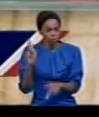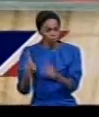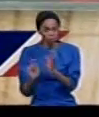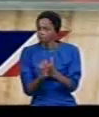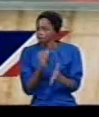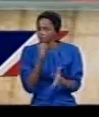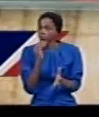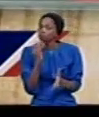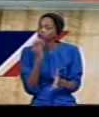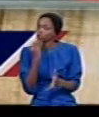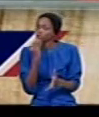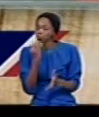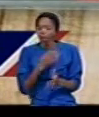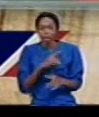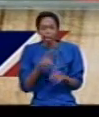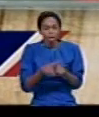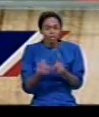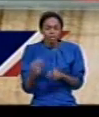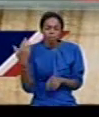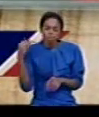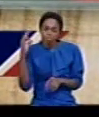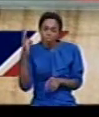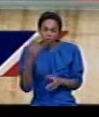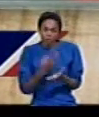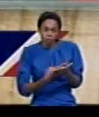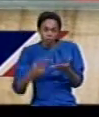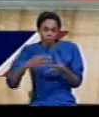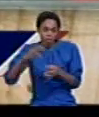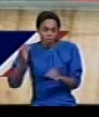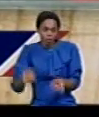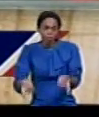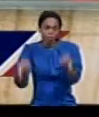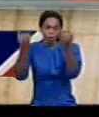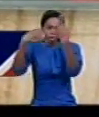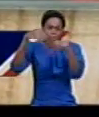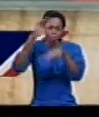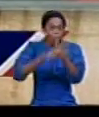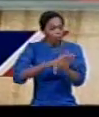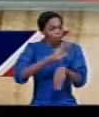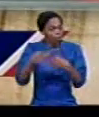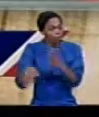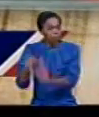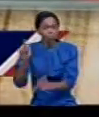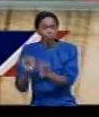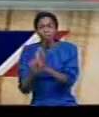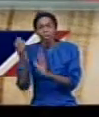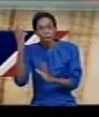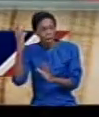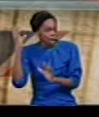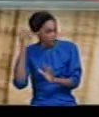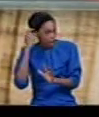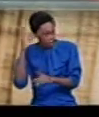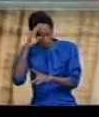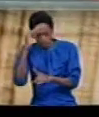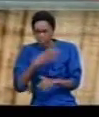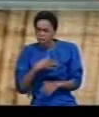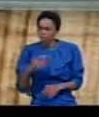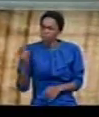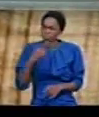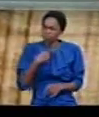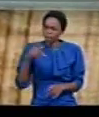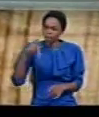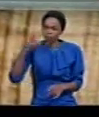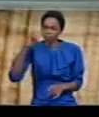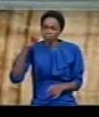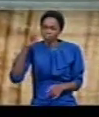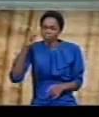was speaking, the Holy Ghost came on all those that had him. And Peter himself said, can